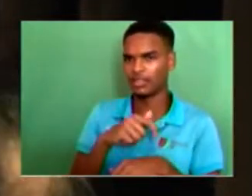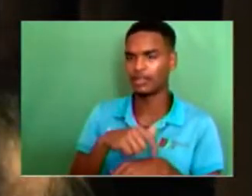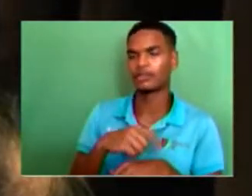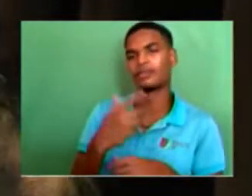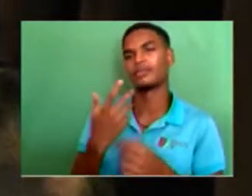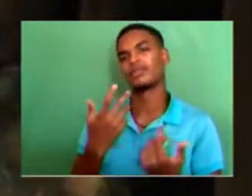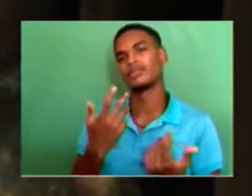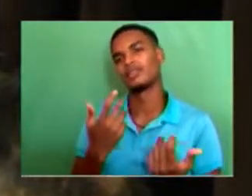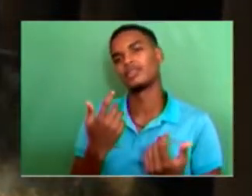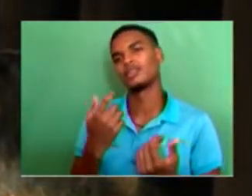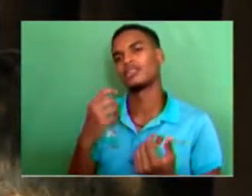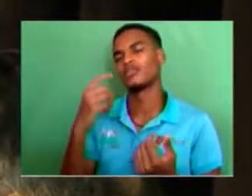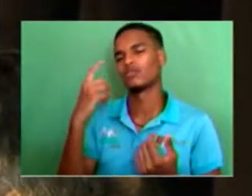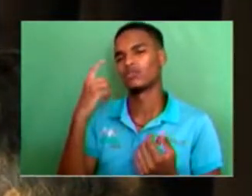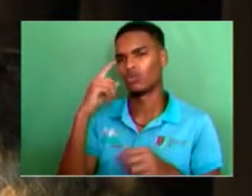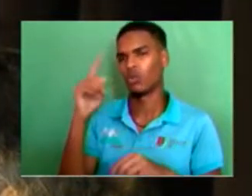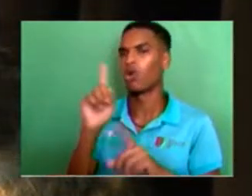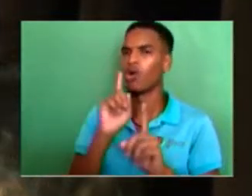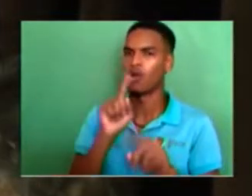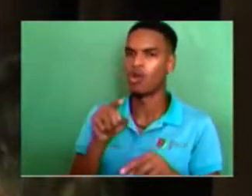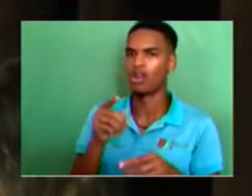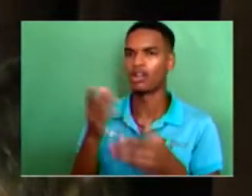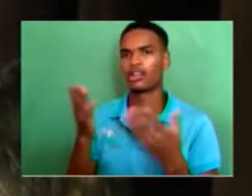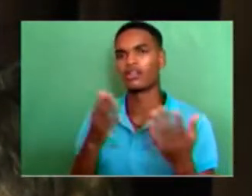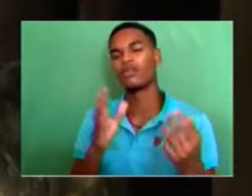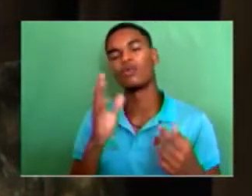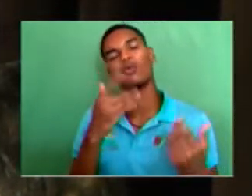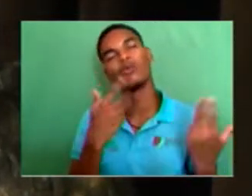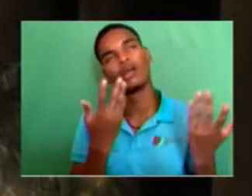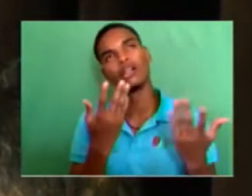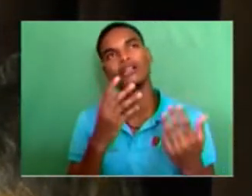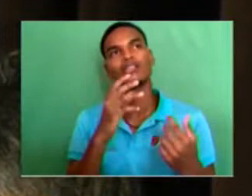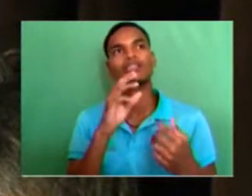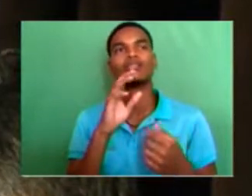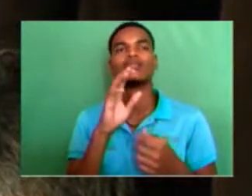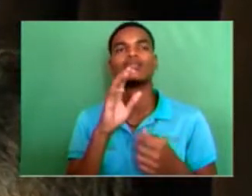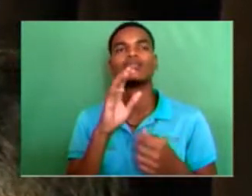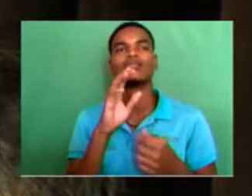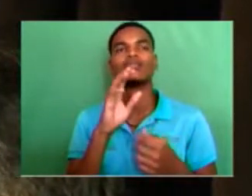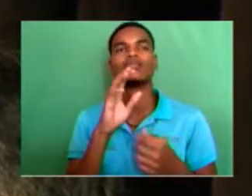to delivery. Well, Manufacturing? no, I mean, it's from the time of